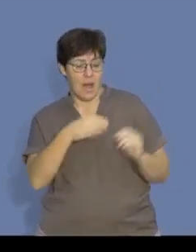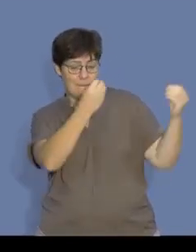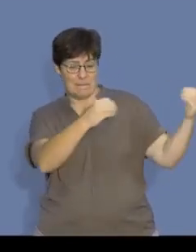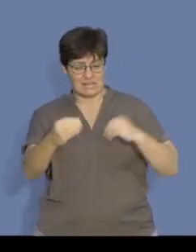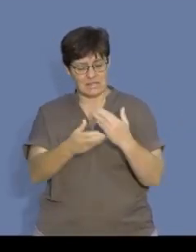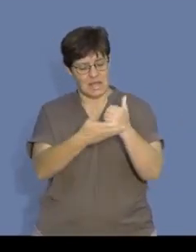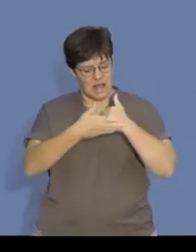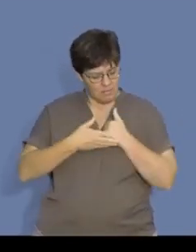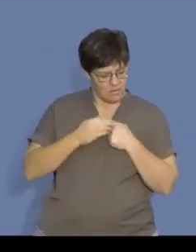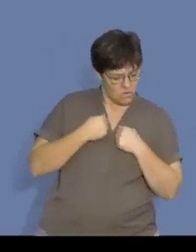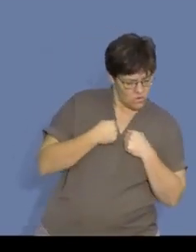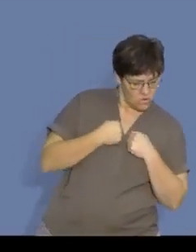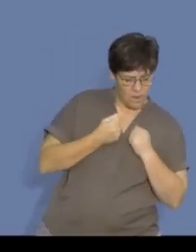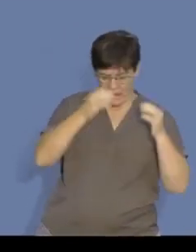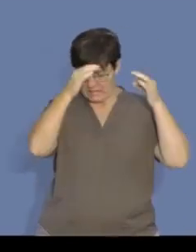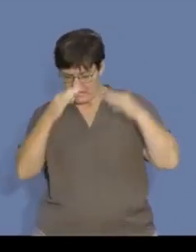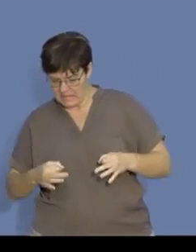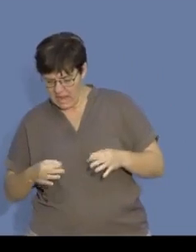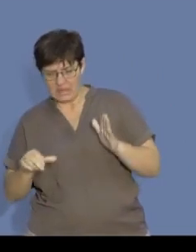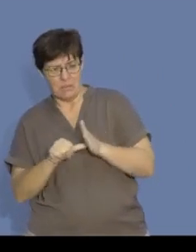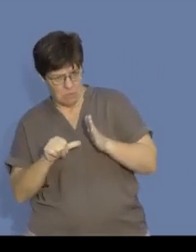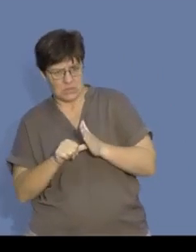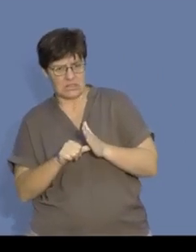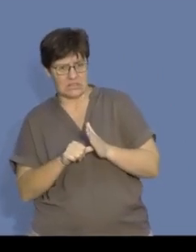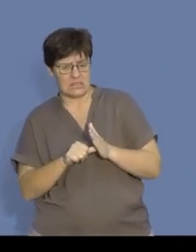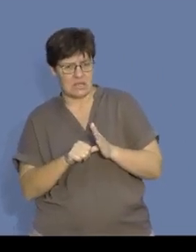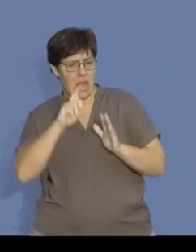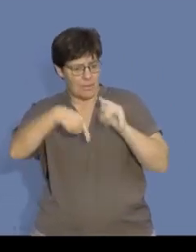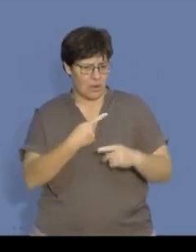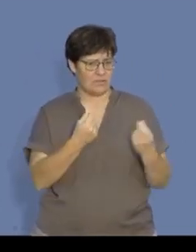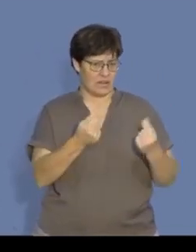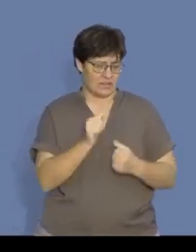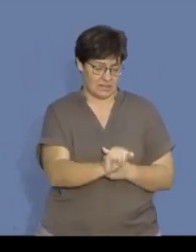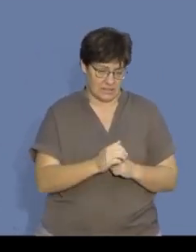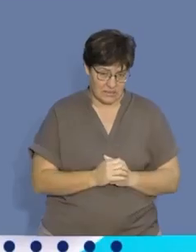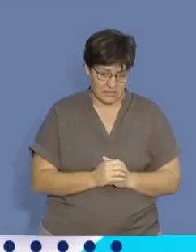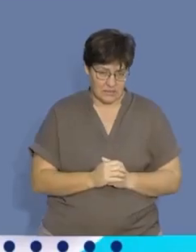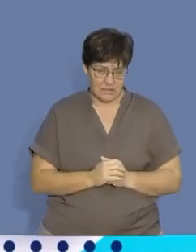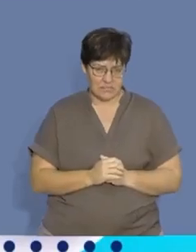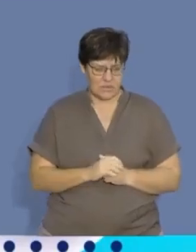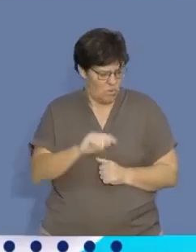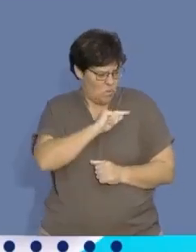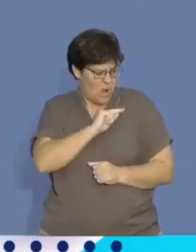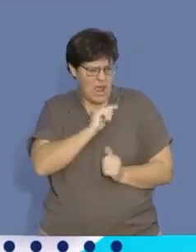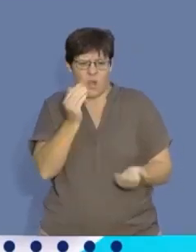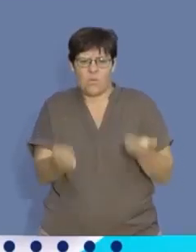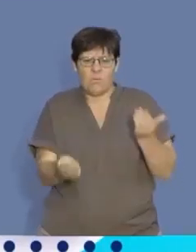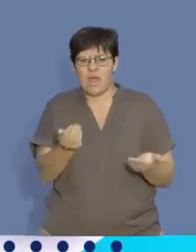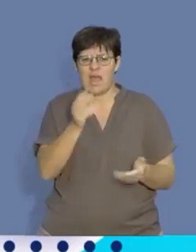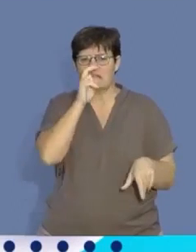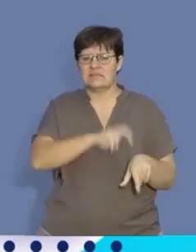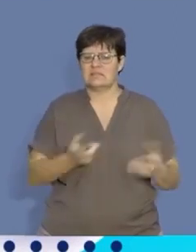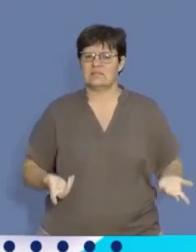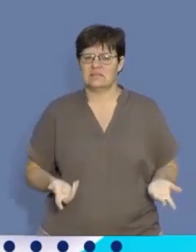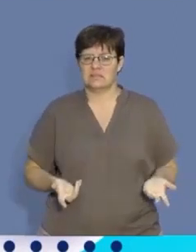making important financial decisions? Why is it necessary to do this comparison? So